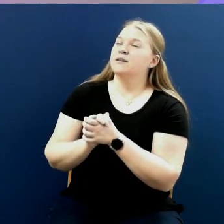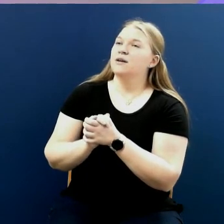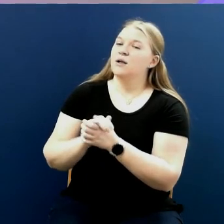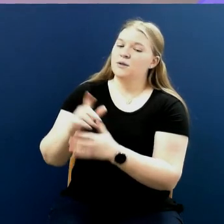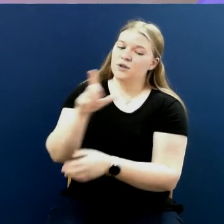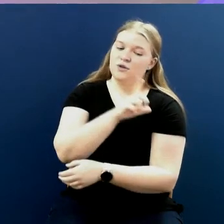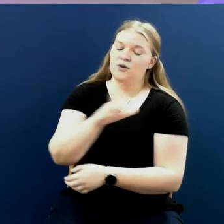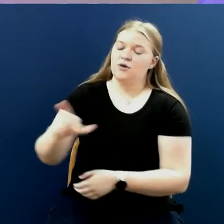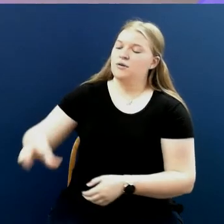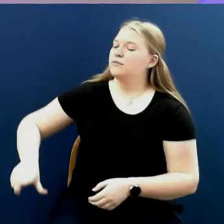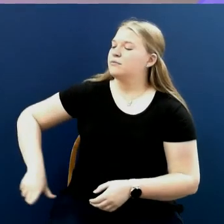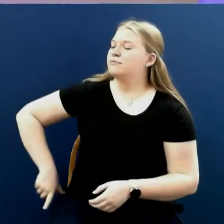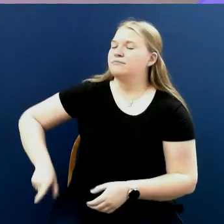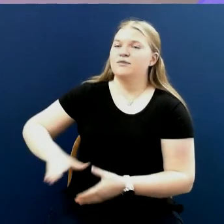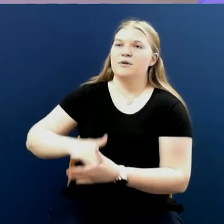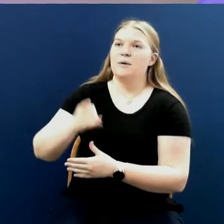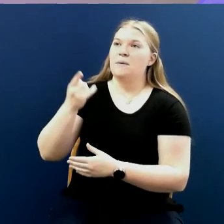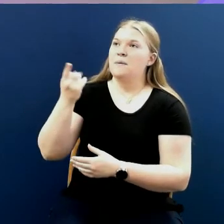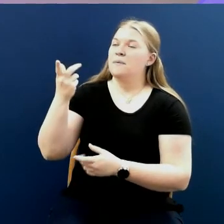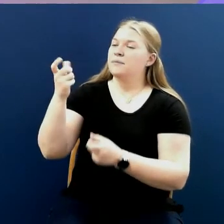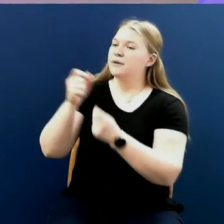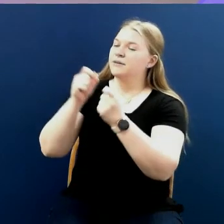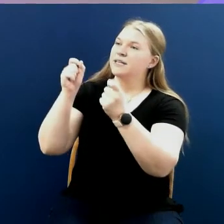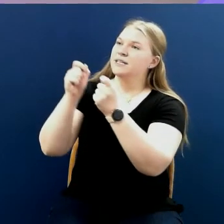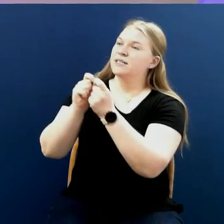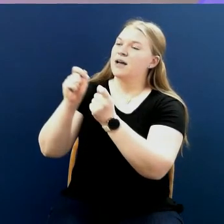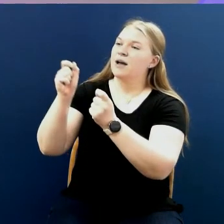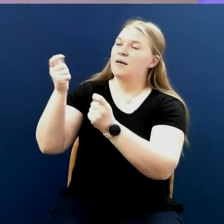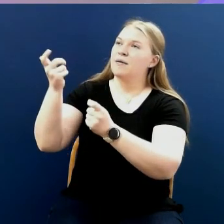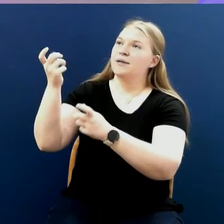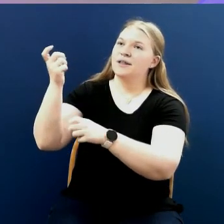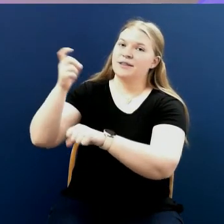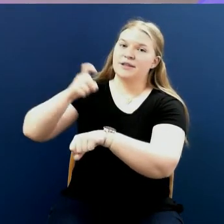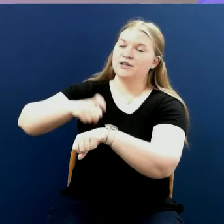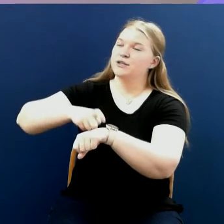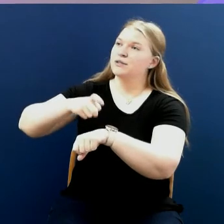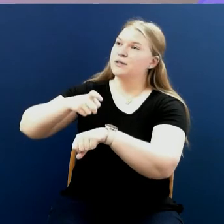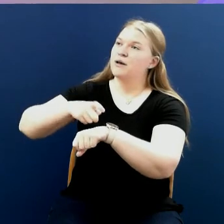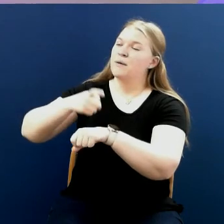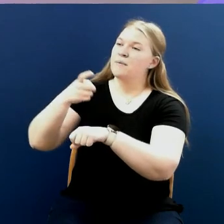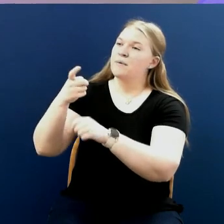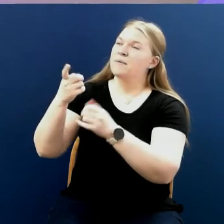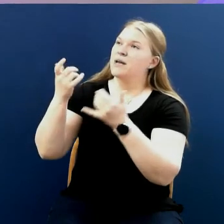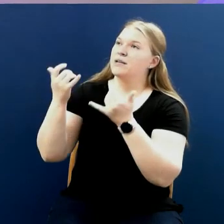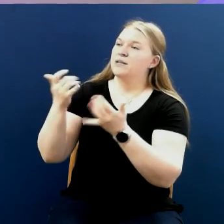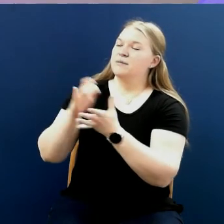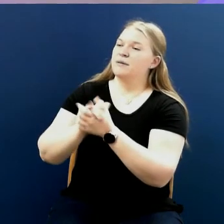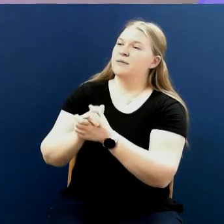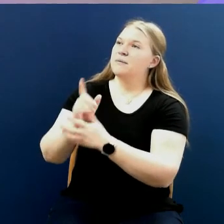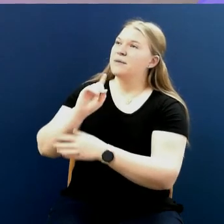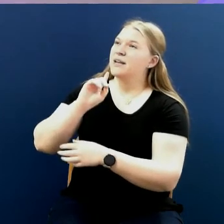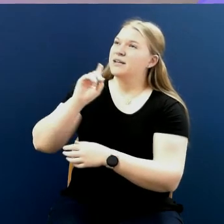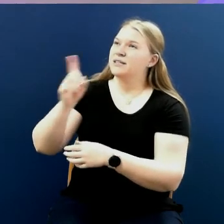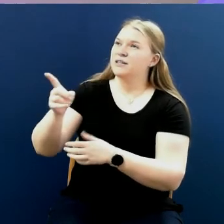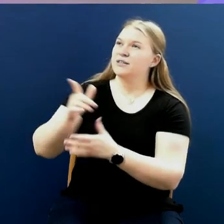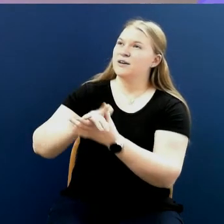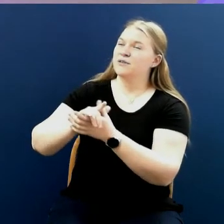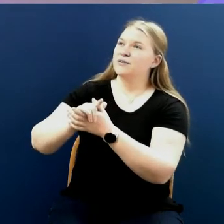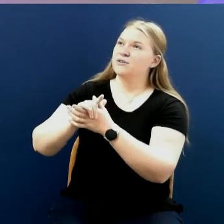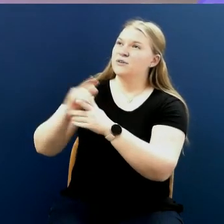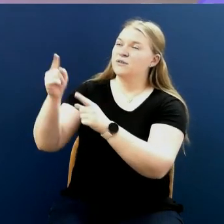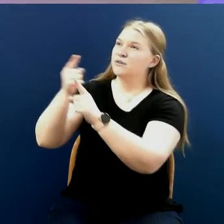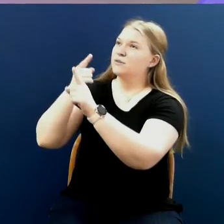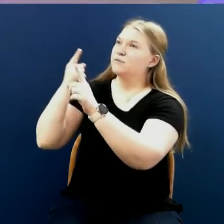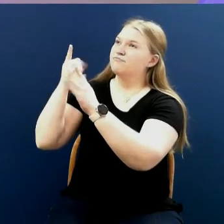Lord, no better time than even this moment to commit ourselves to that. To commit ourselves